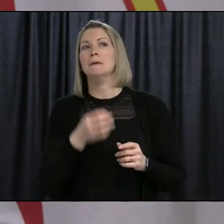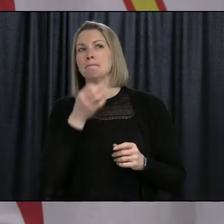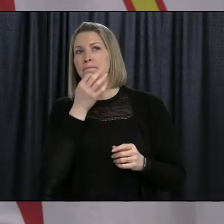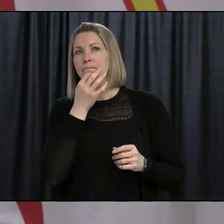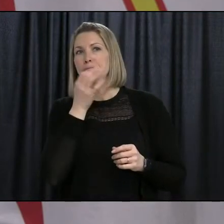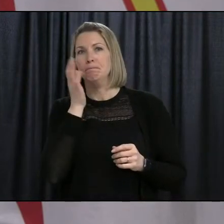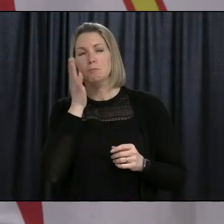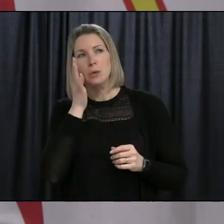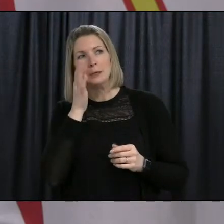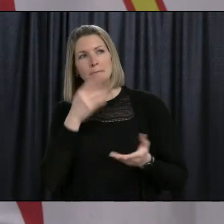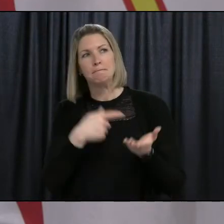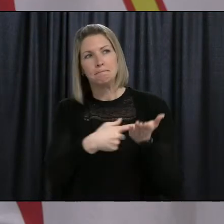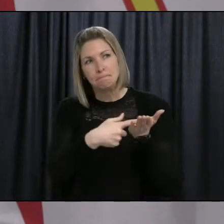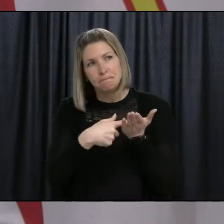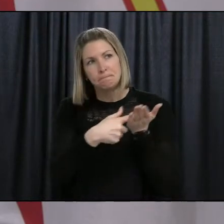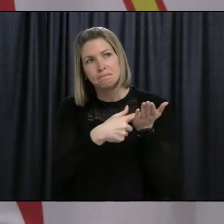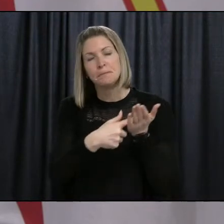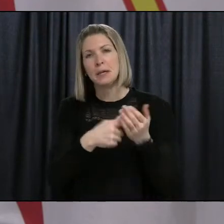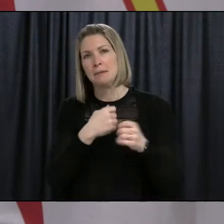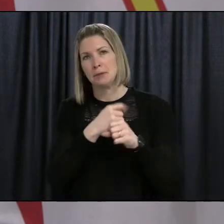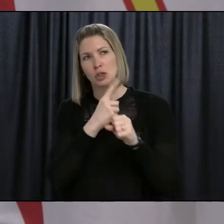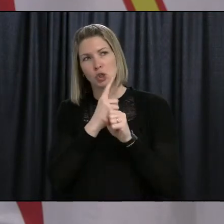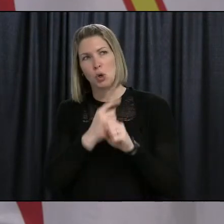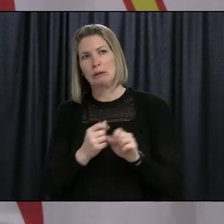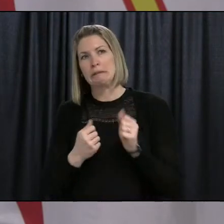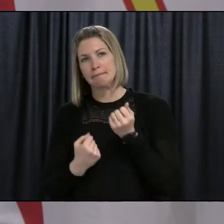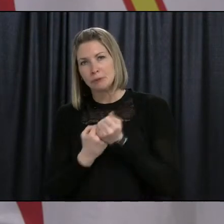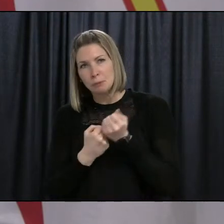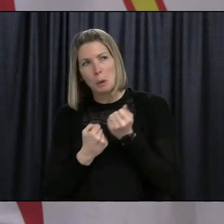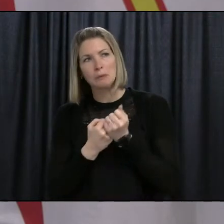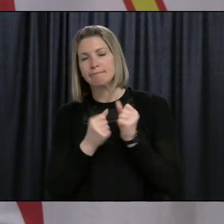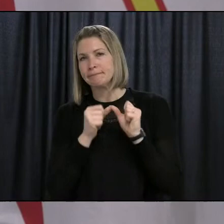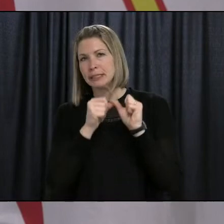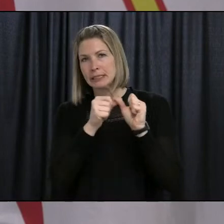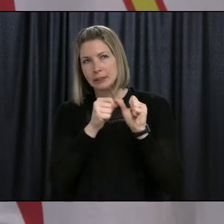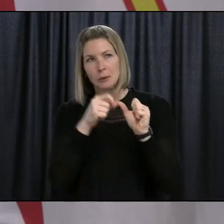connecting going forward with our Indigenous partners for phase 2.